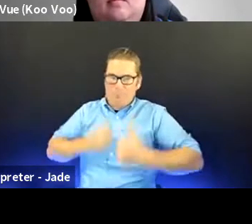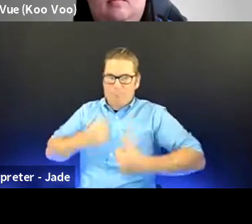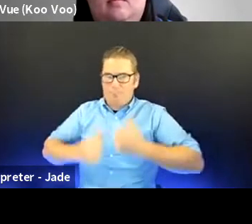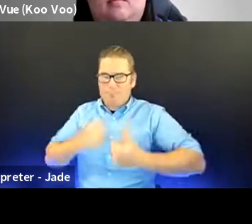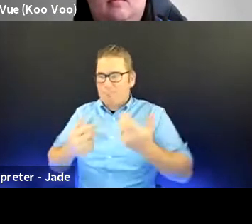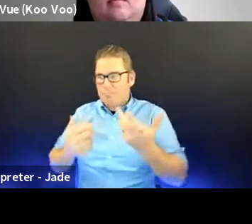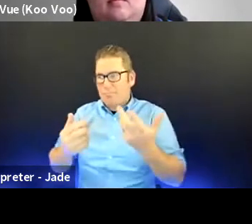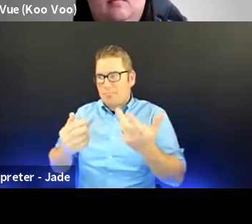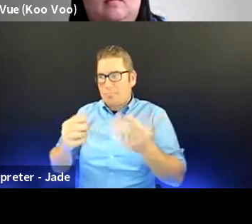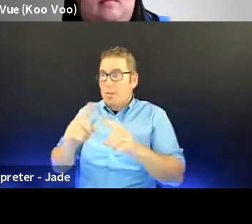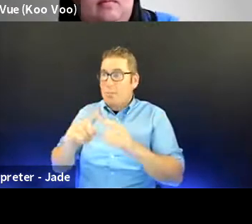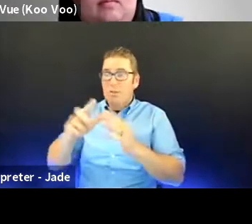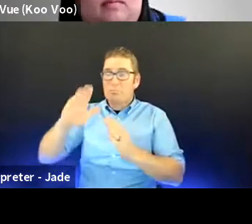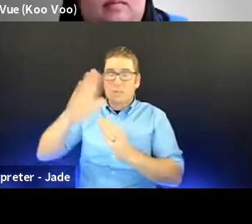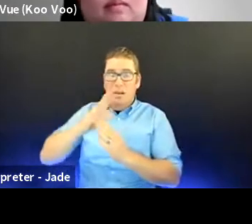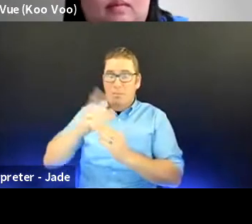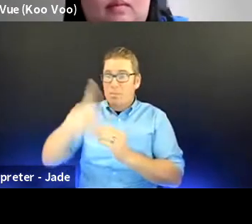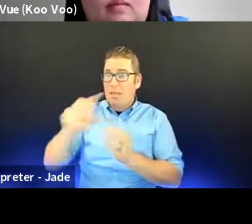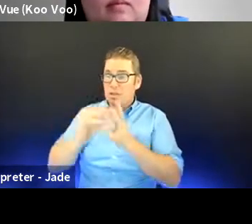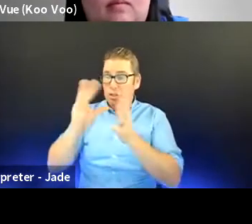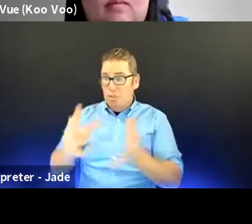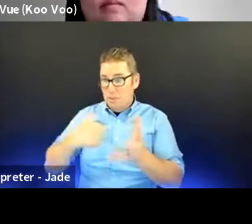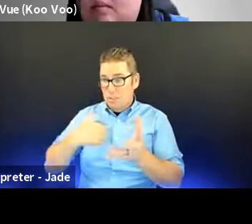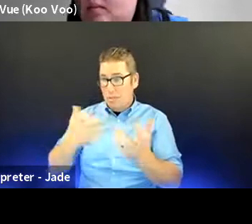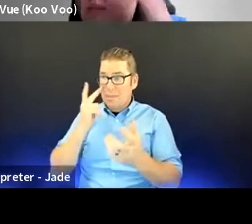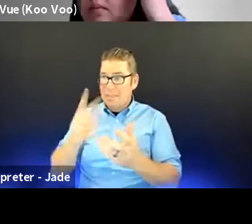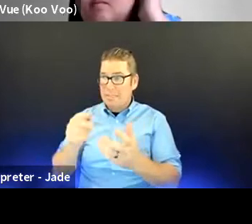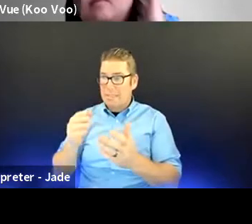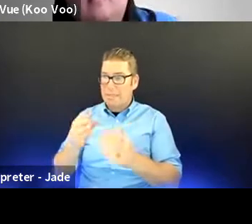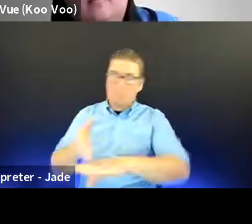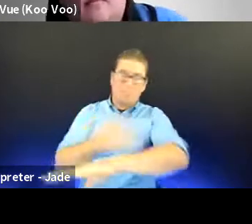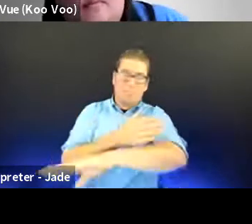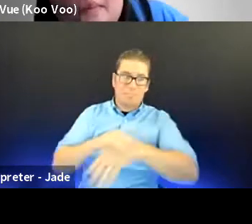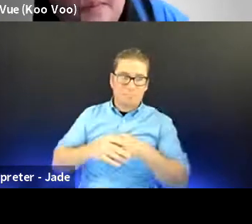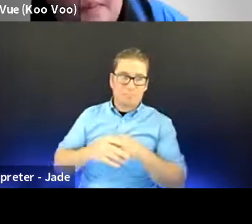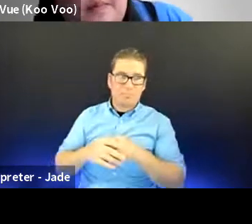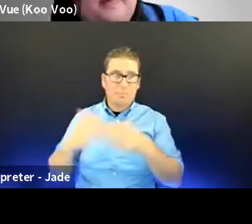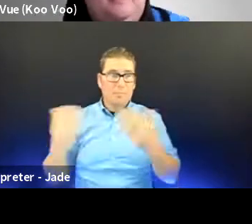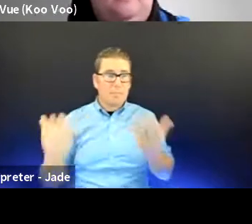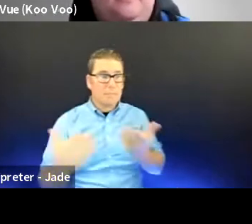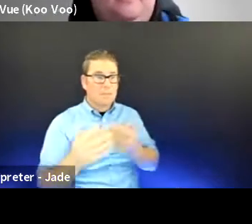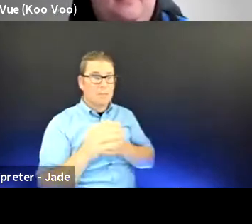Thank you, Lee. So Ku, same question to you. Can you share with us your journey